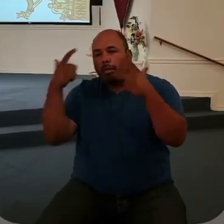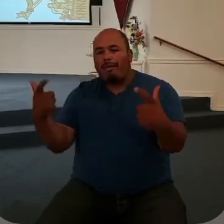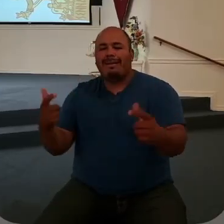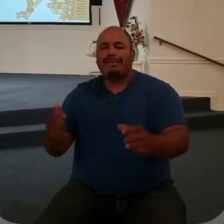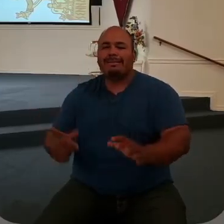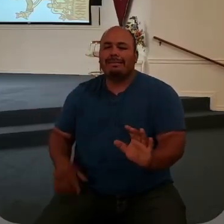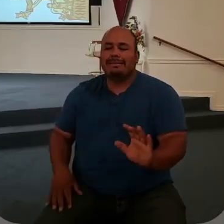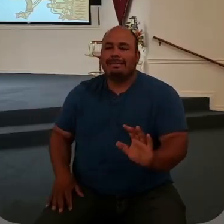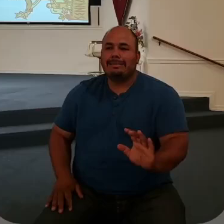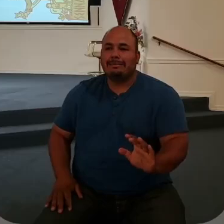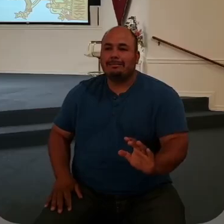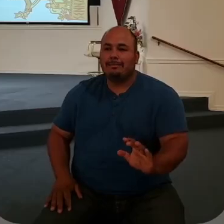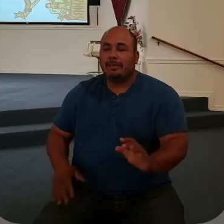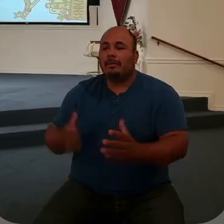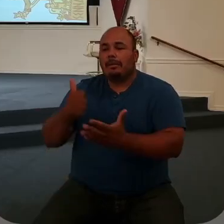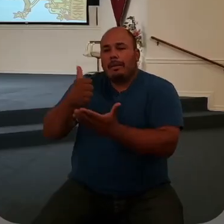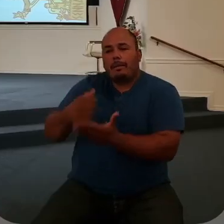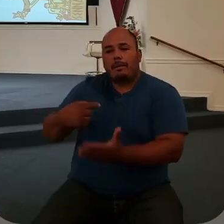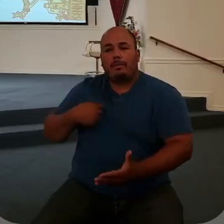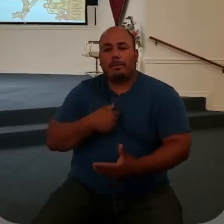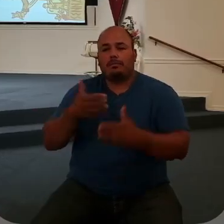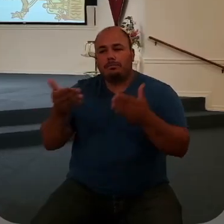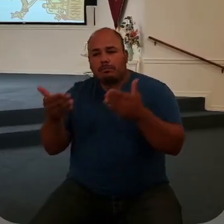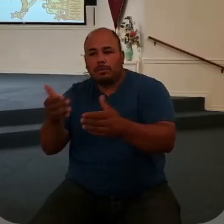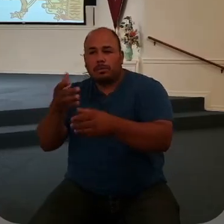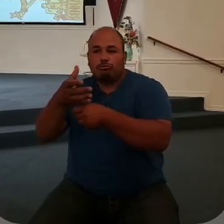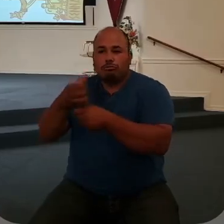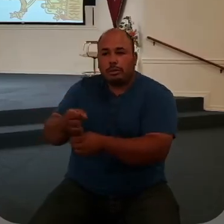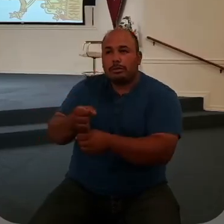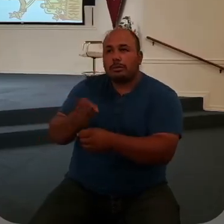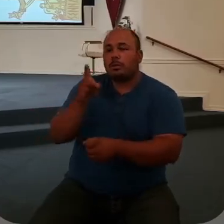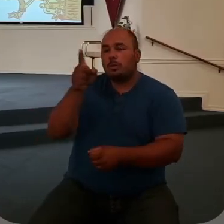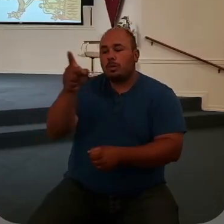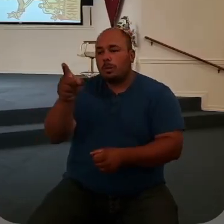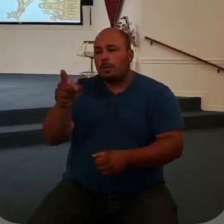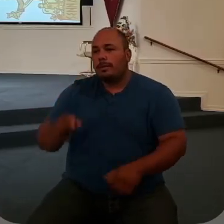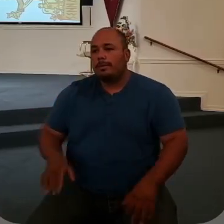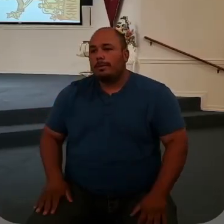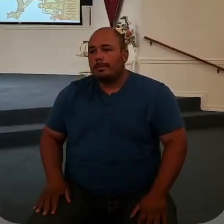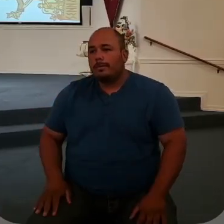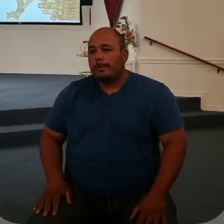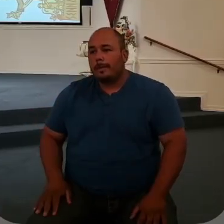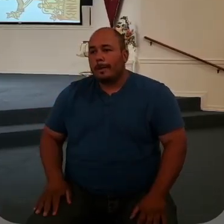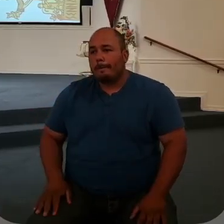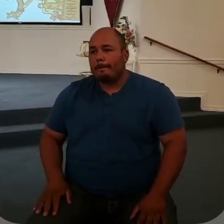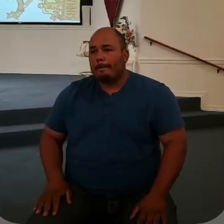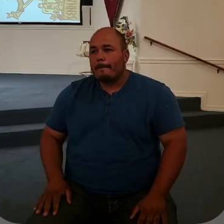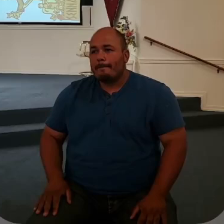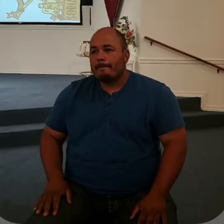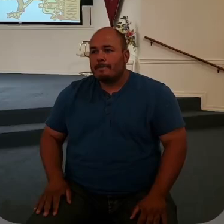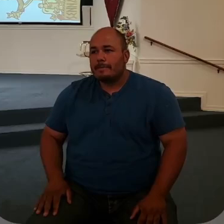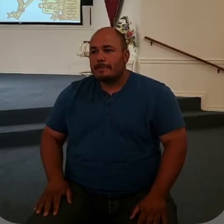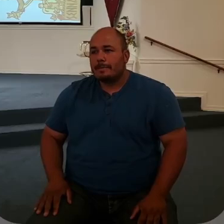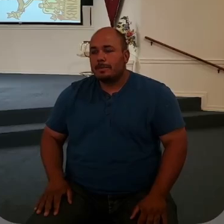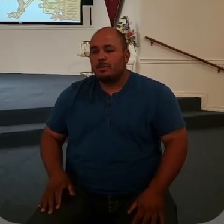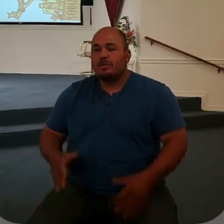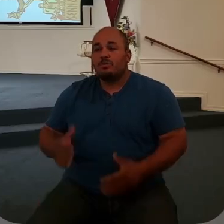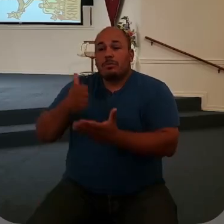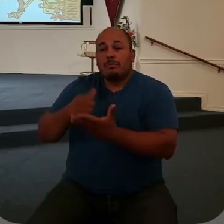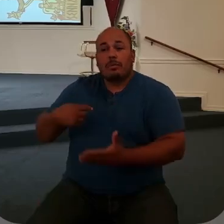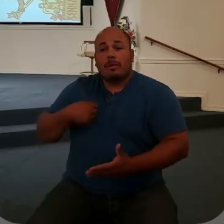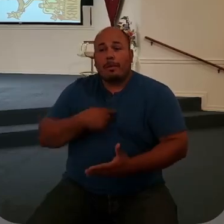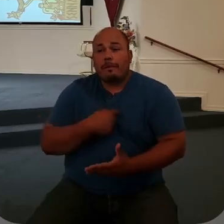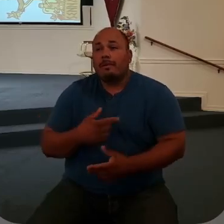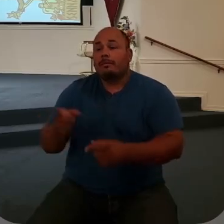in you. You have always been faithful to your people, and we know you will always continue to be faithful. Help us, oh God, and give